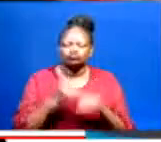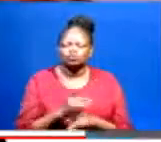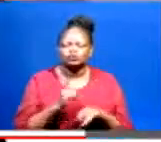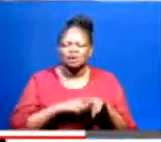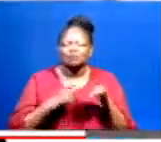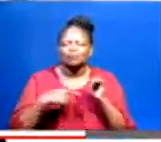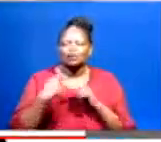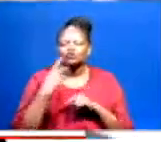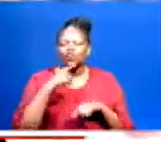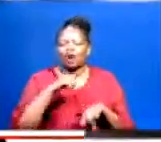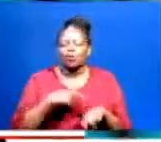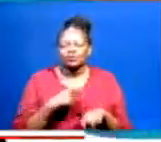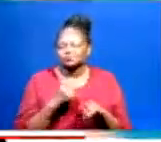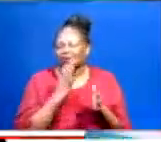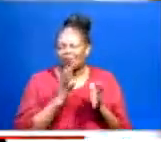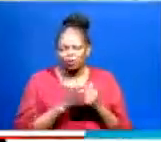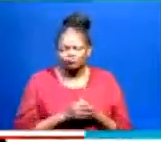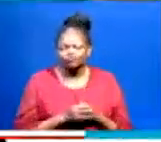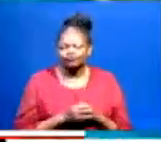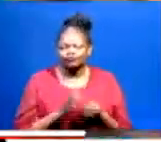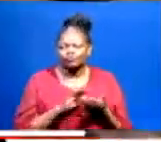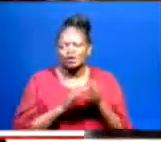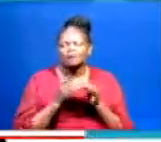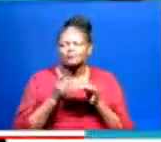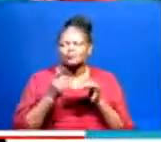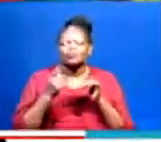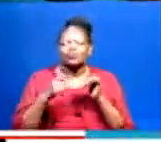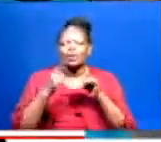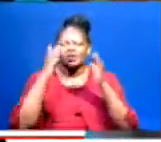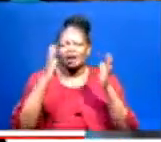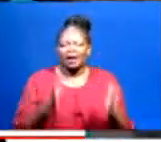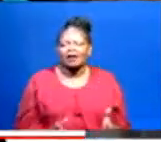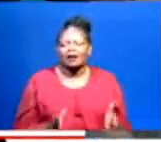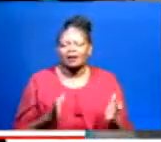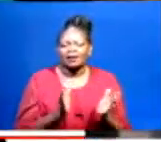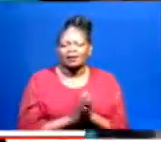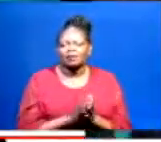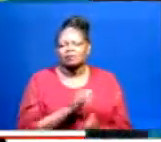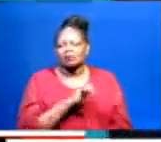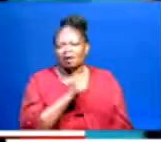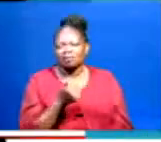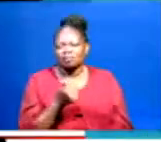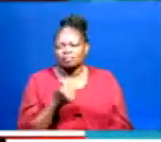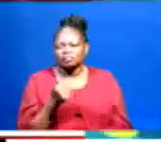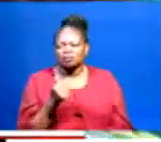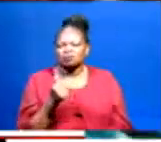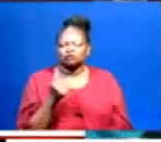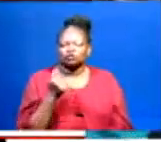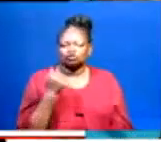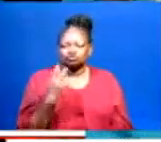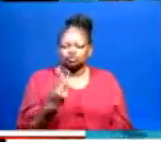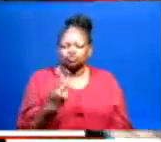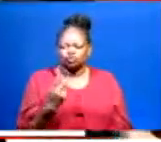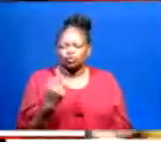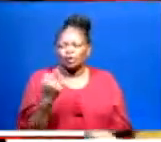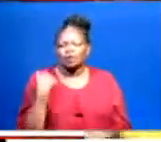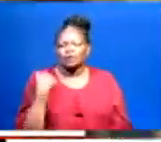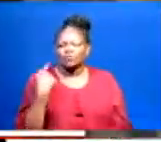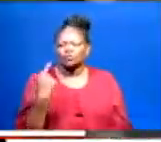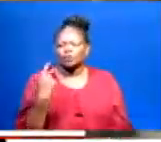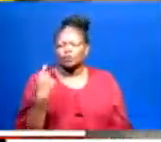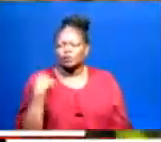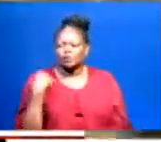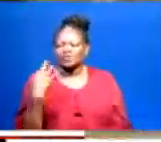5 minutes and 8 seconds to emerge victorious. Mailu's compatriots Bethwel Liegon and Titus Kemutai finished second and third